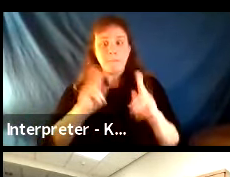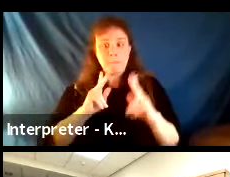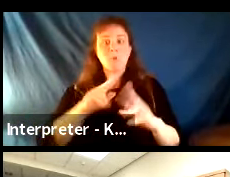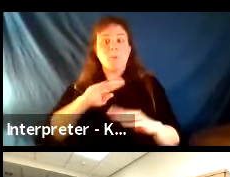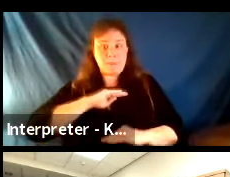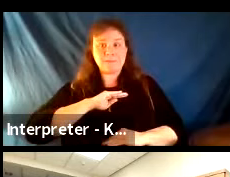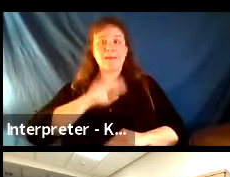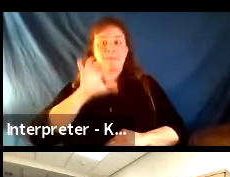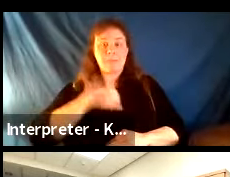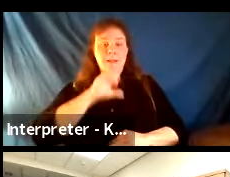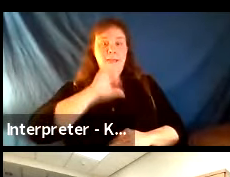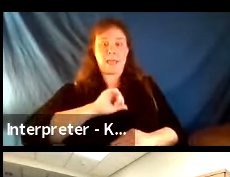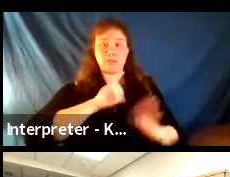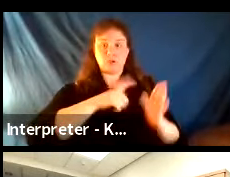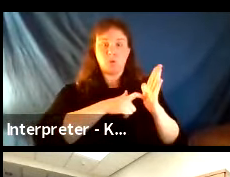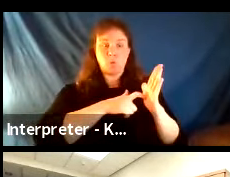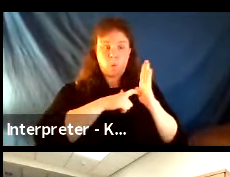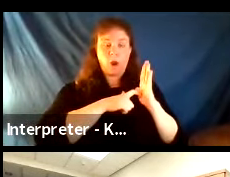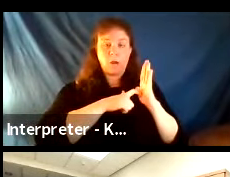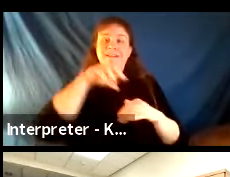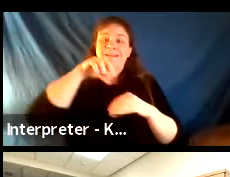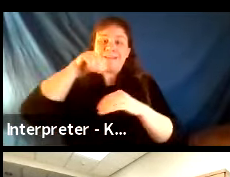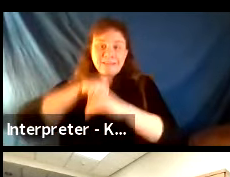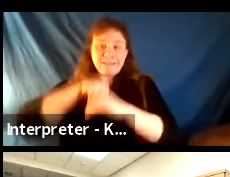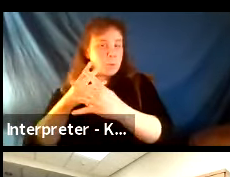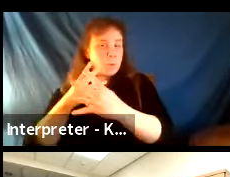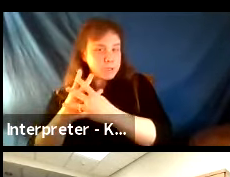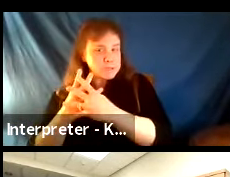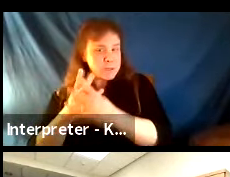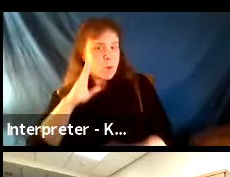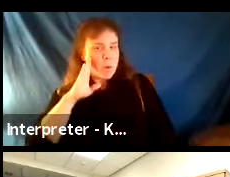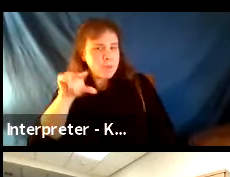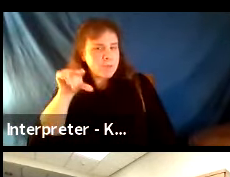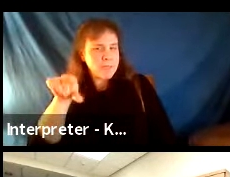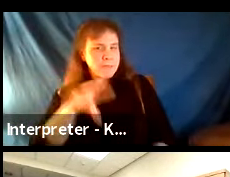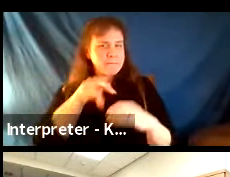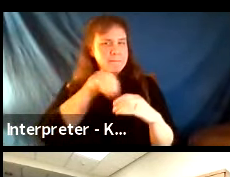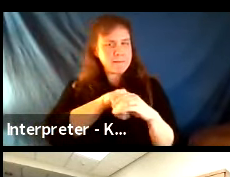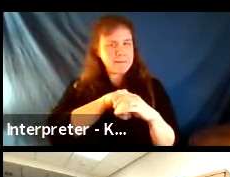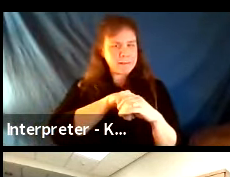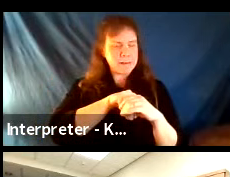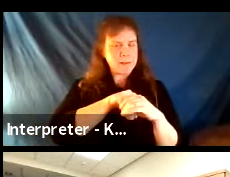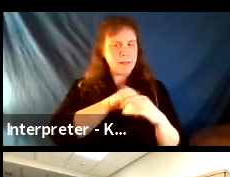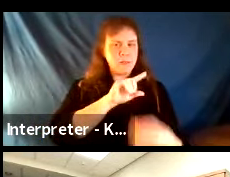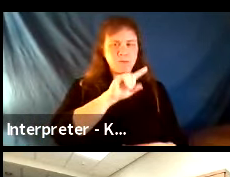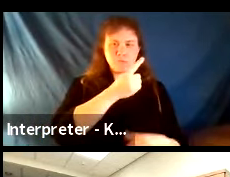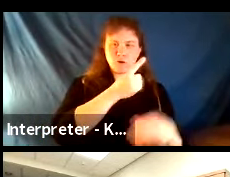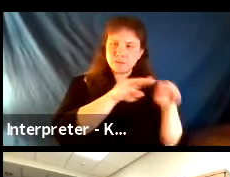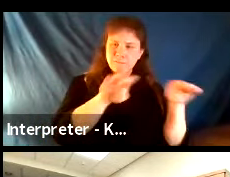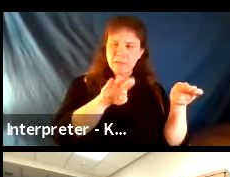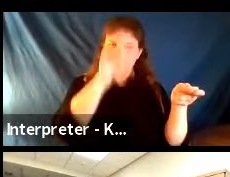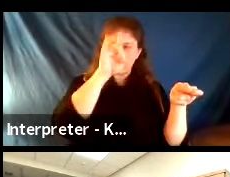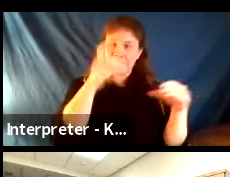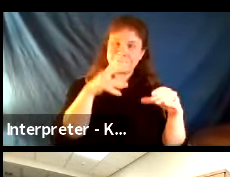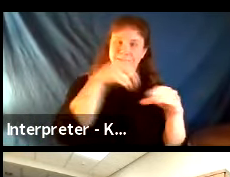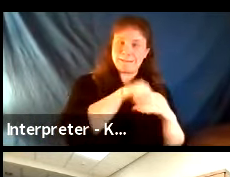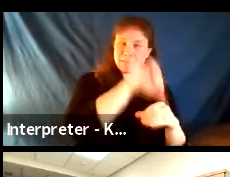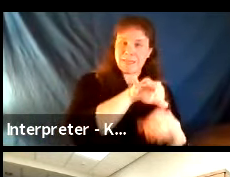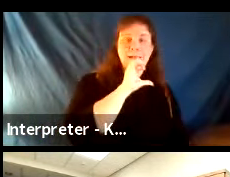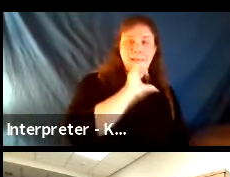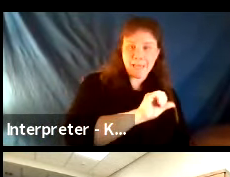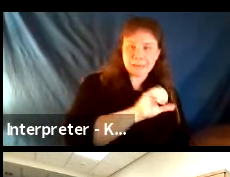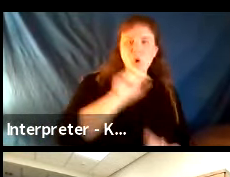in our state prisons will be getting vaccinated in this phase, or whether they will have to wait until we get to prisons. We do have an aging